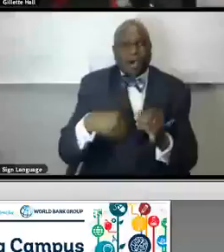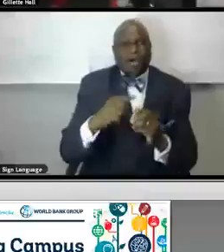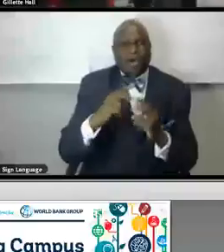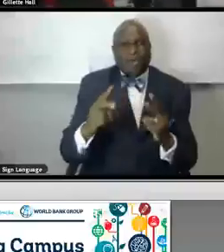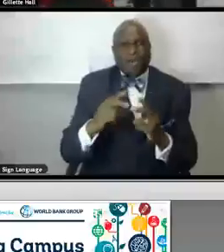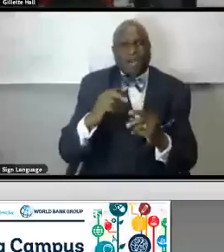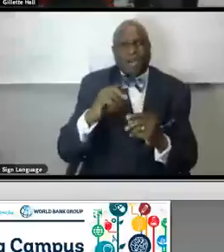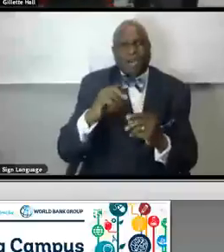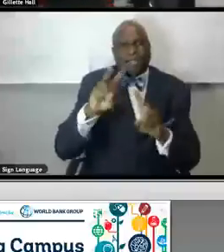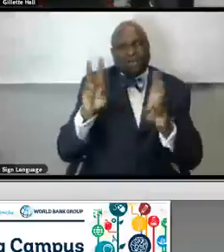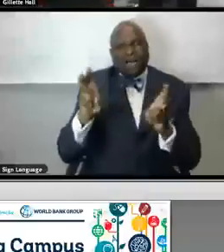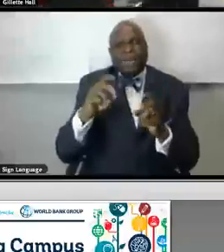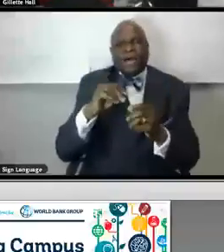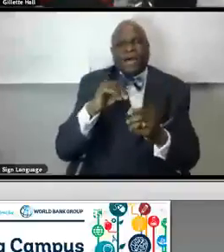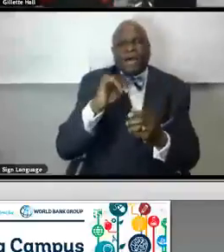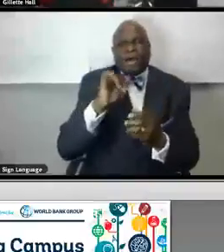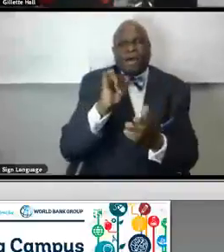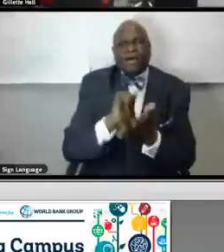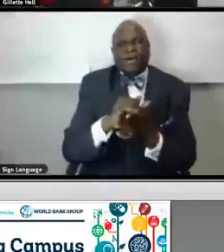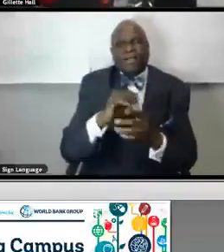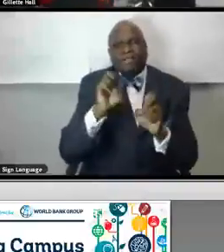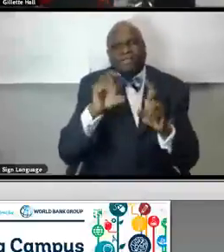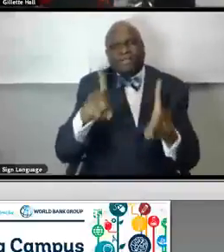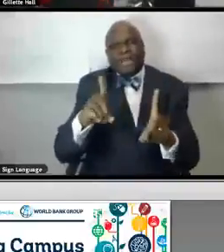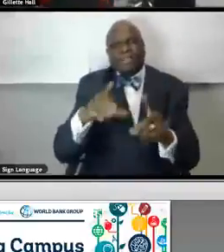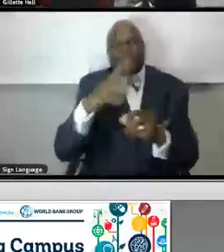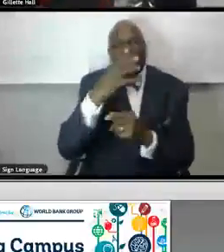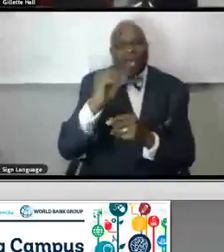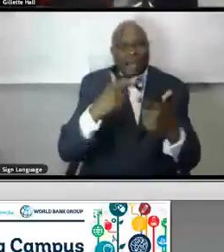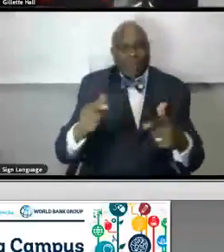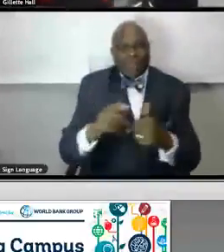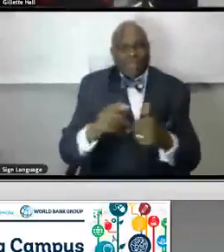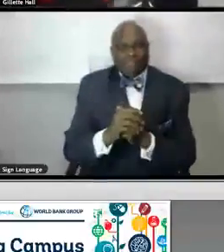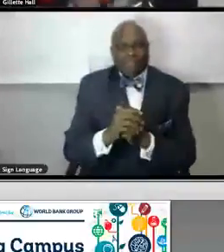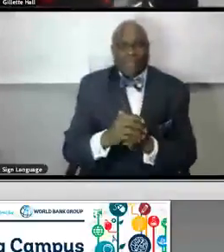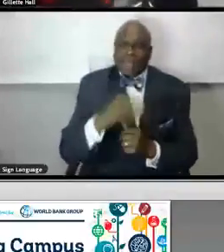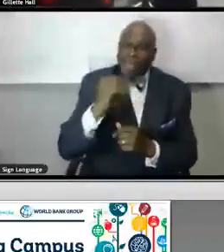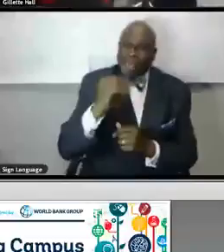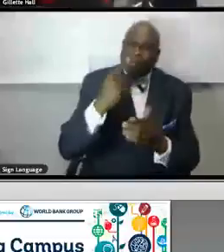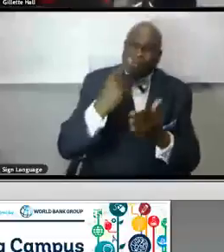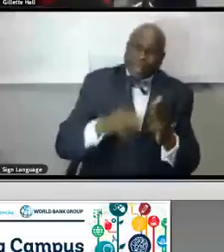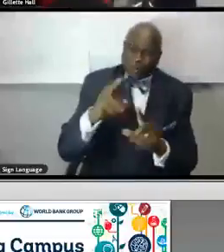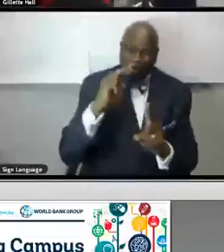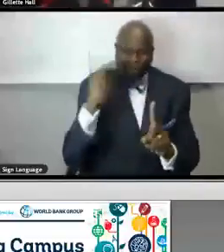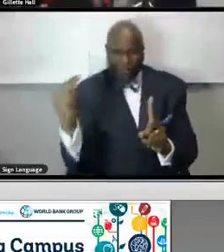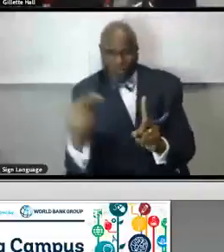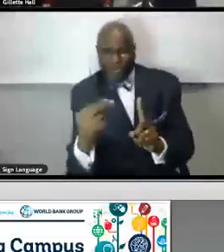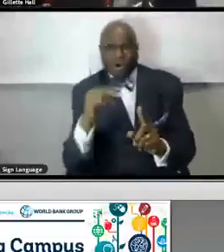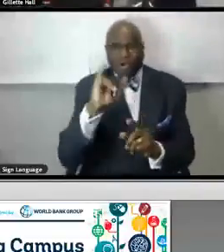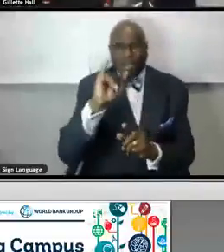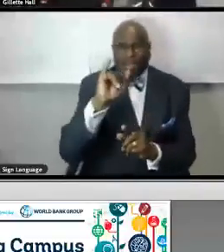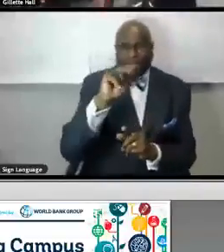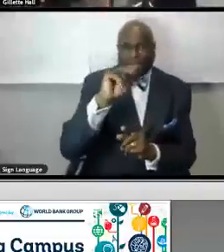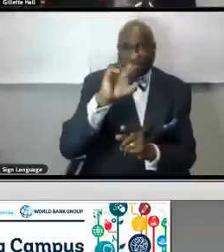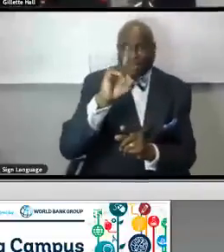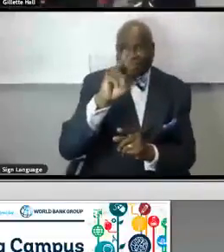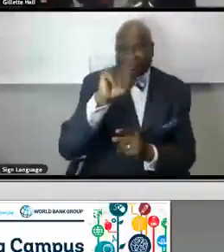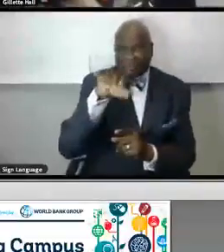fractious topic, which is on education and language. Oh. And what's your view about indigenous